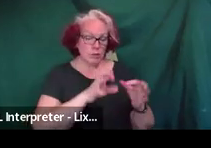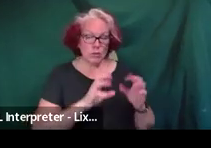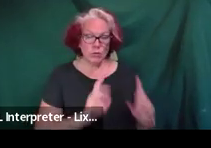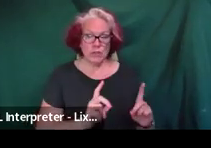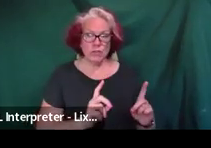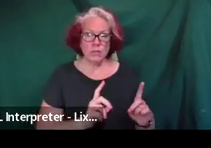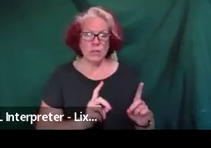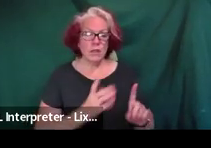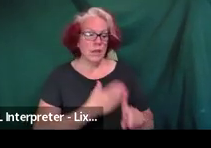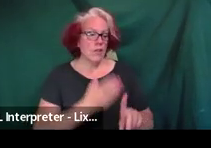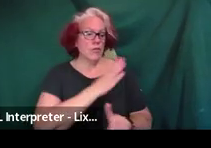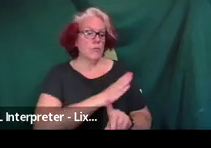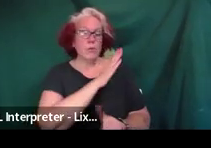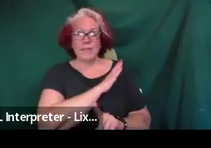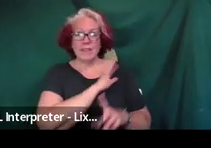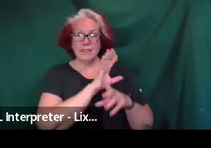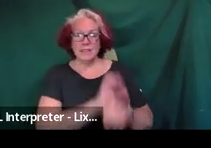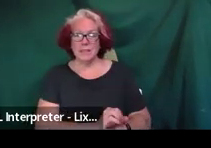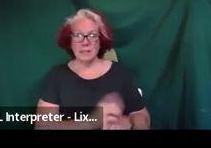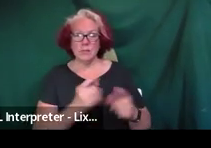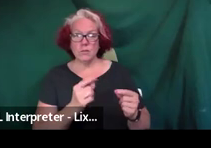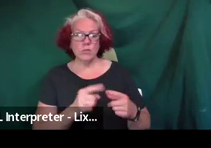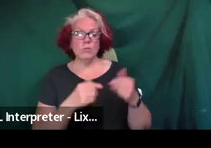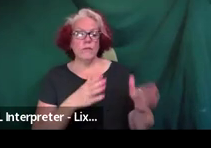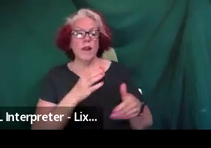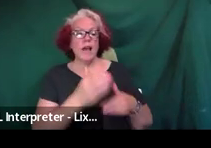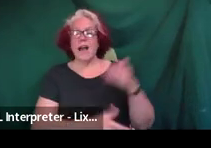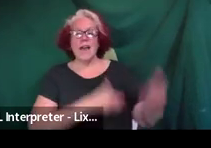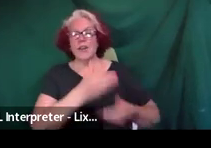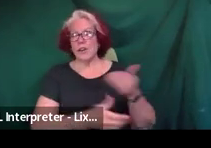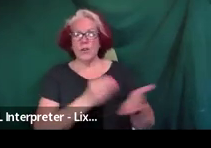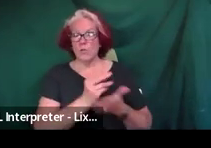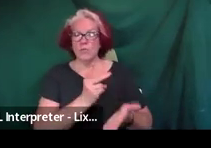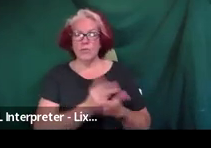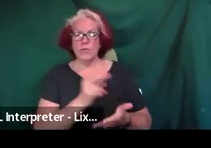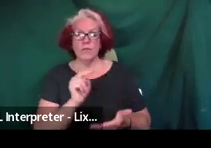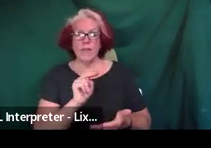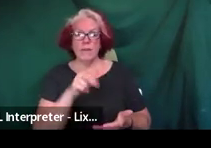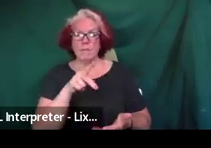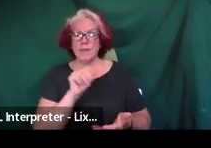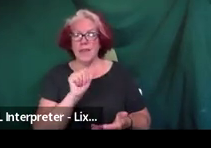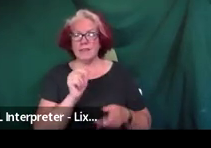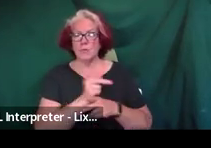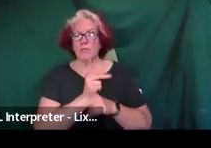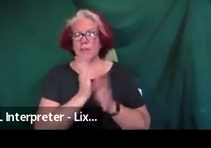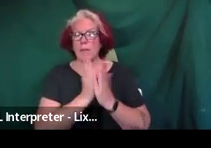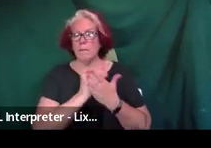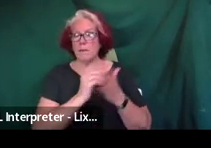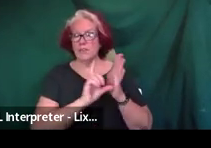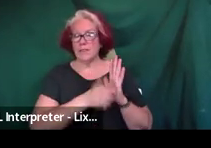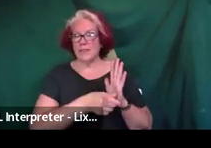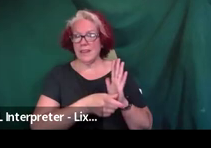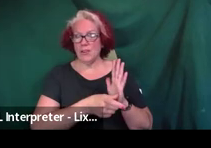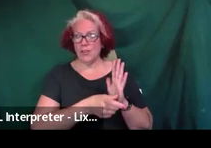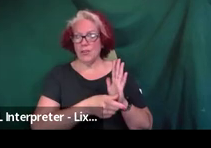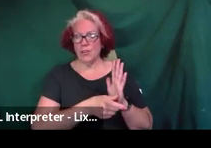the previous practice had been, let's move forward with hiring or approving the NPAs until, and we'll figure out the budget afterwards and where